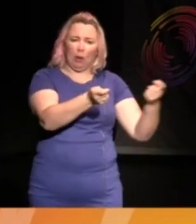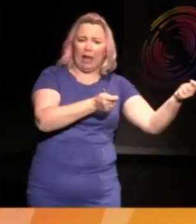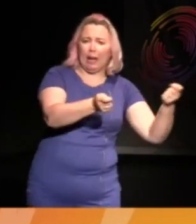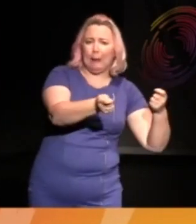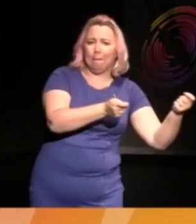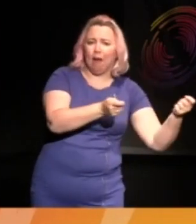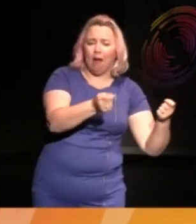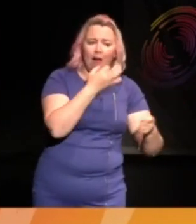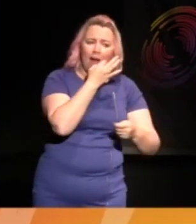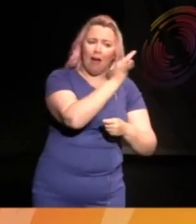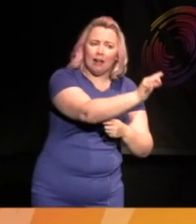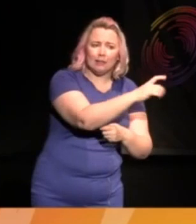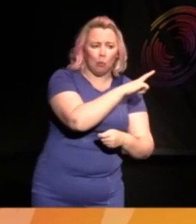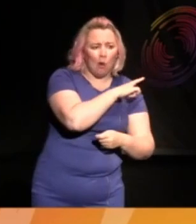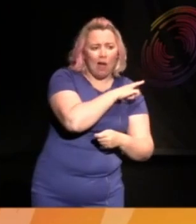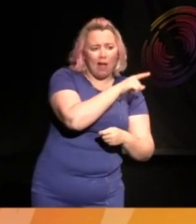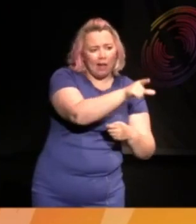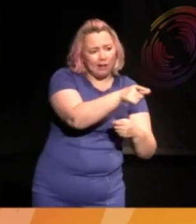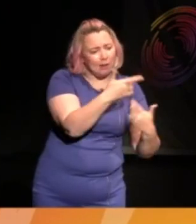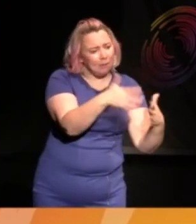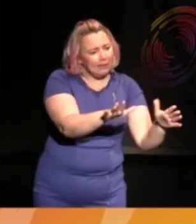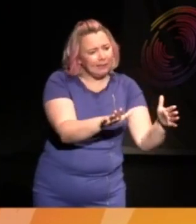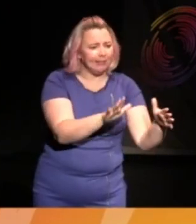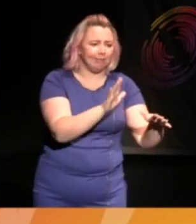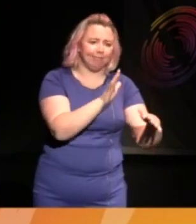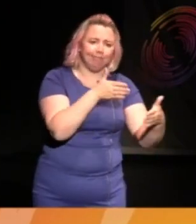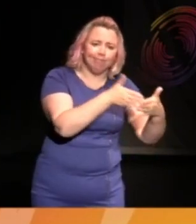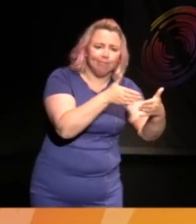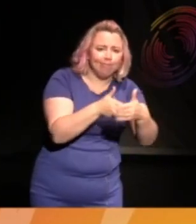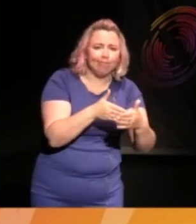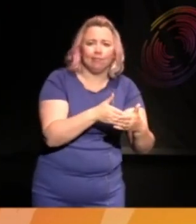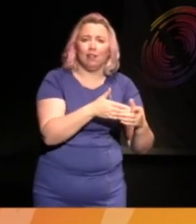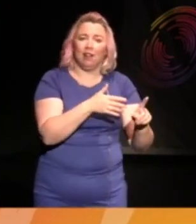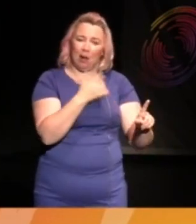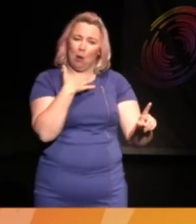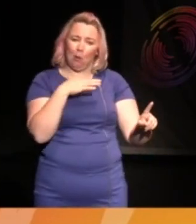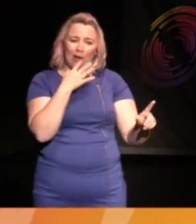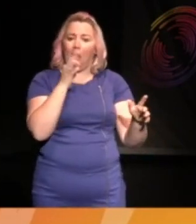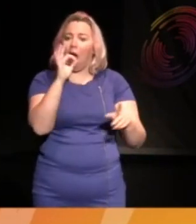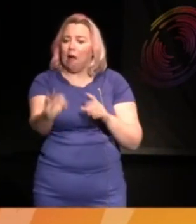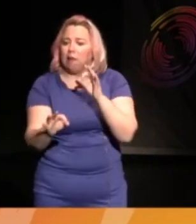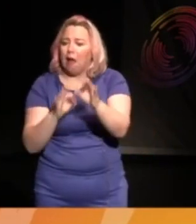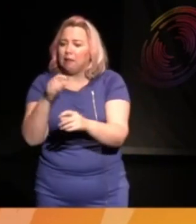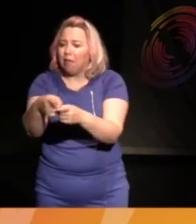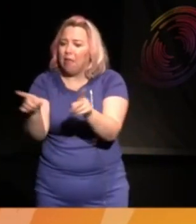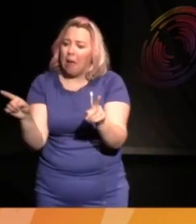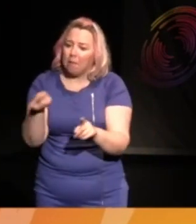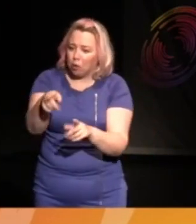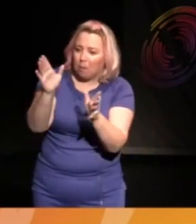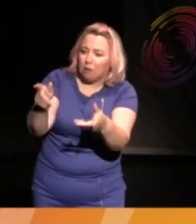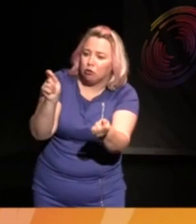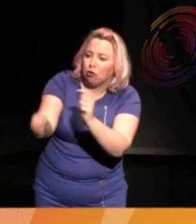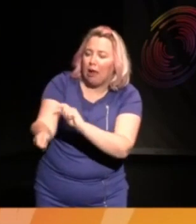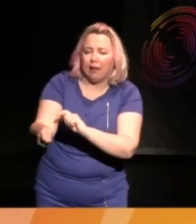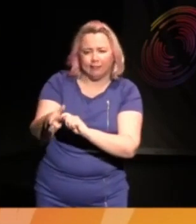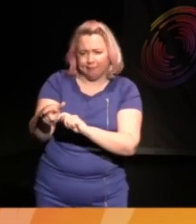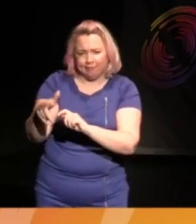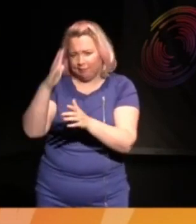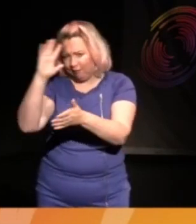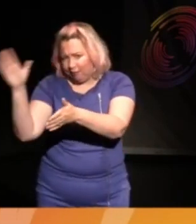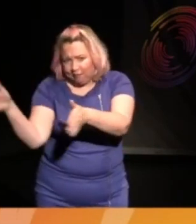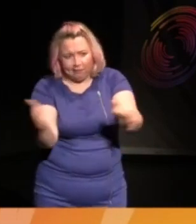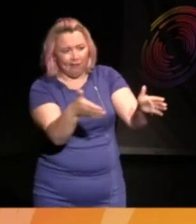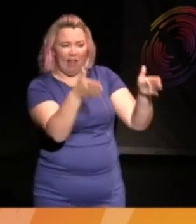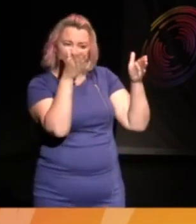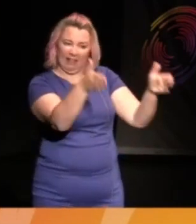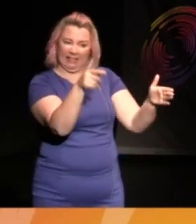And I think these questions have to be asked of the people that have the most power and have the most privilege, because